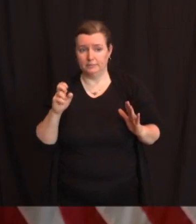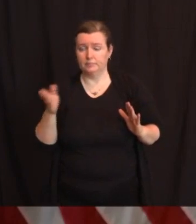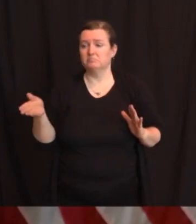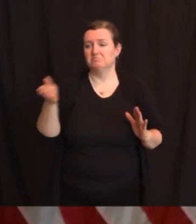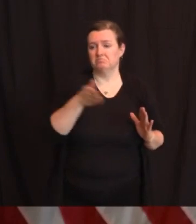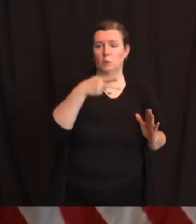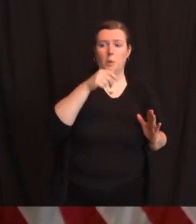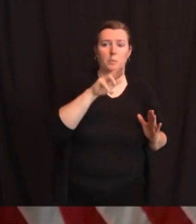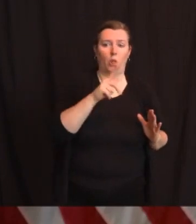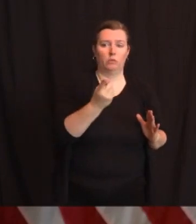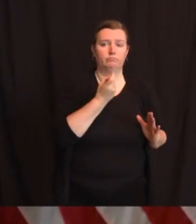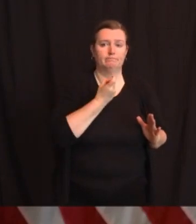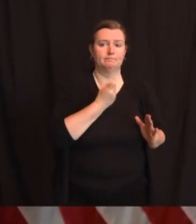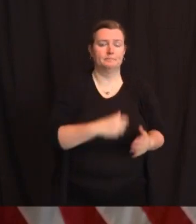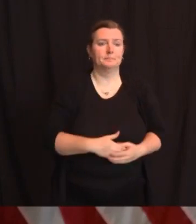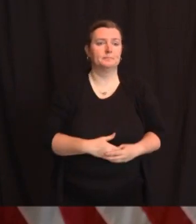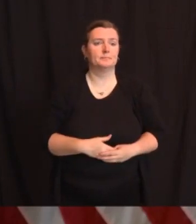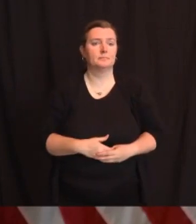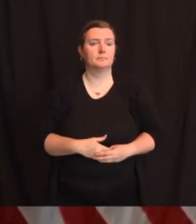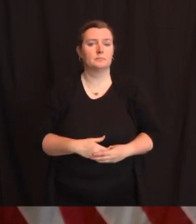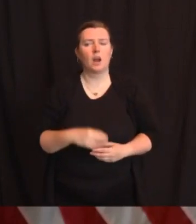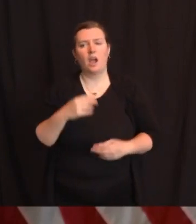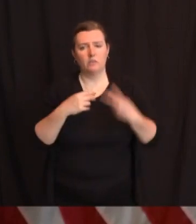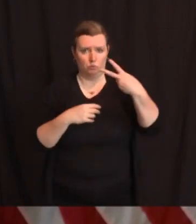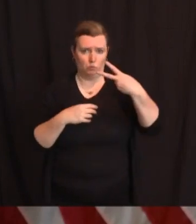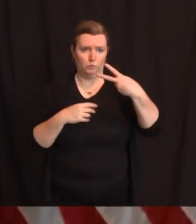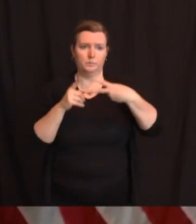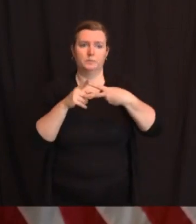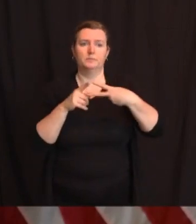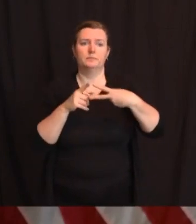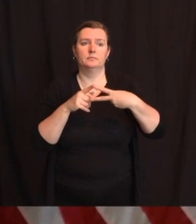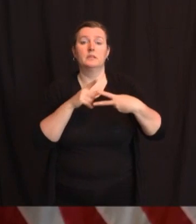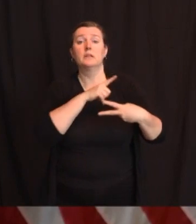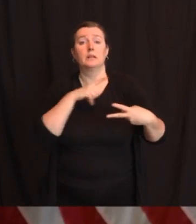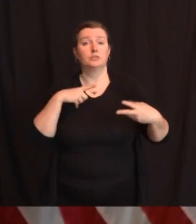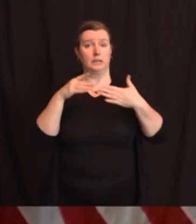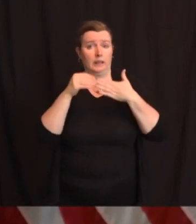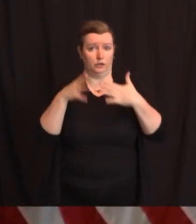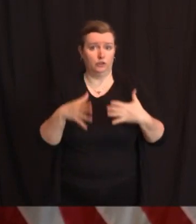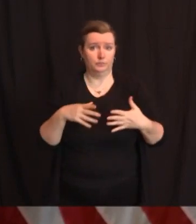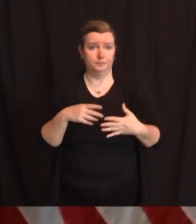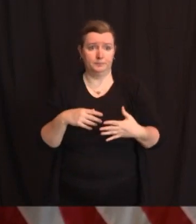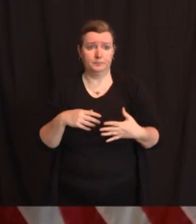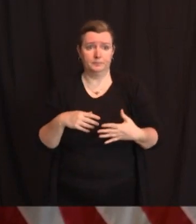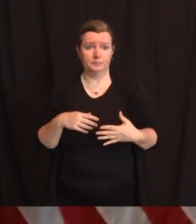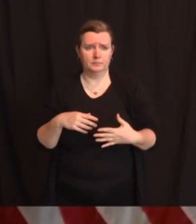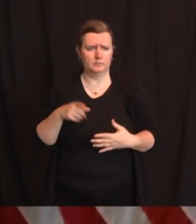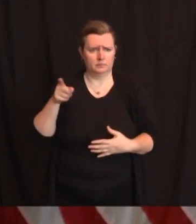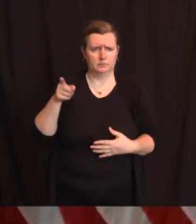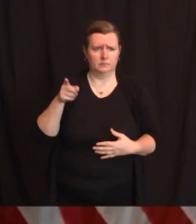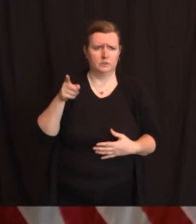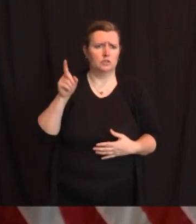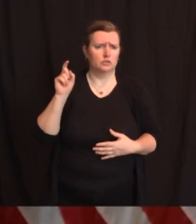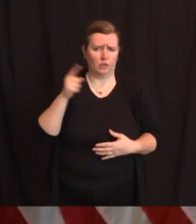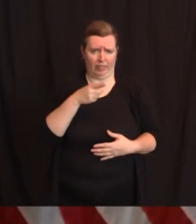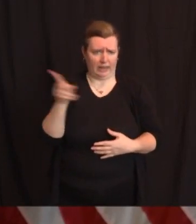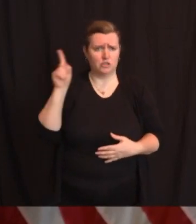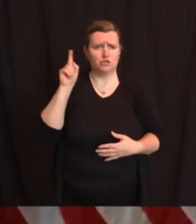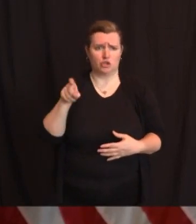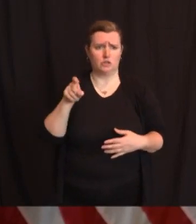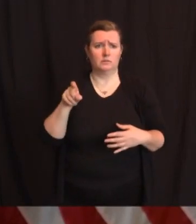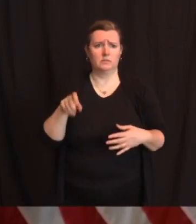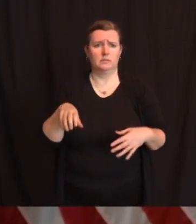two questions. One is legislative leaders, including John Bramnick this morning on a call, say they should be the branch of government holding the hearings